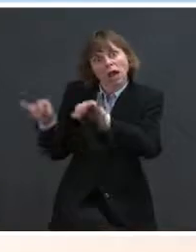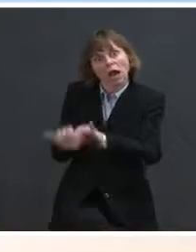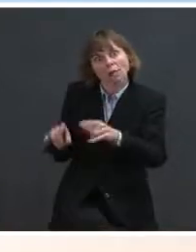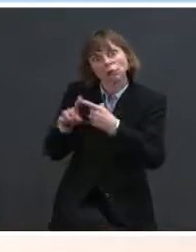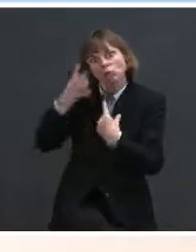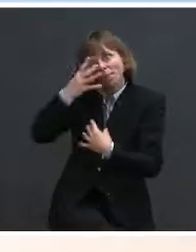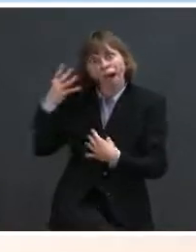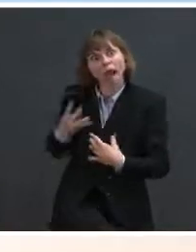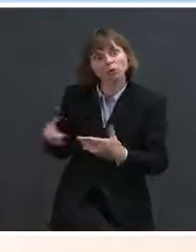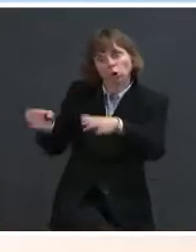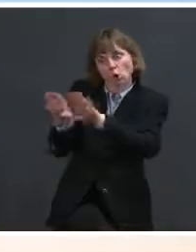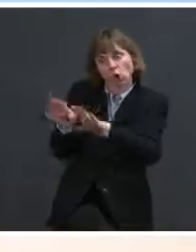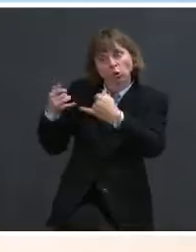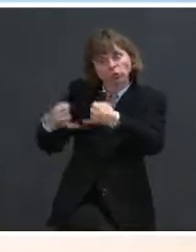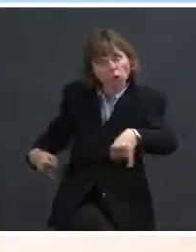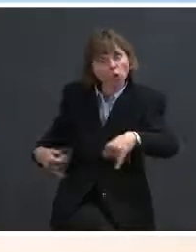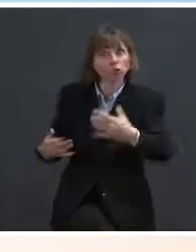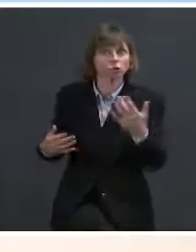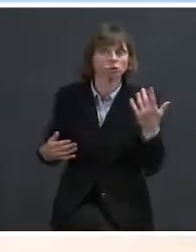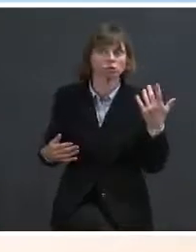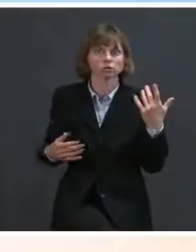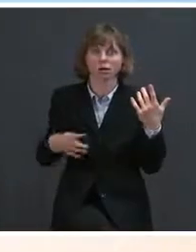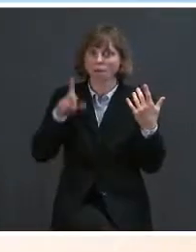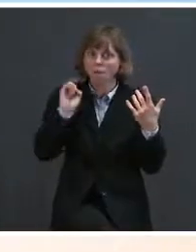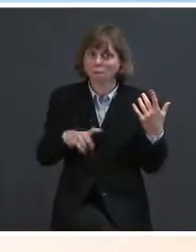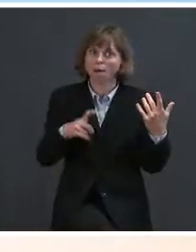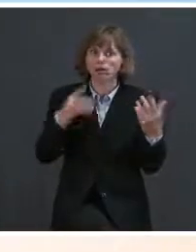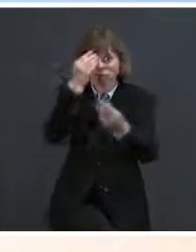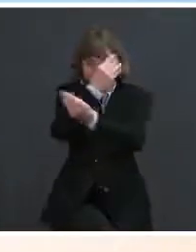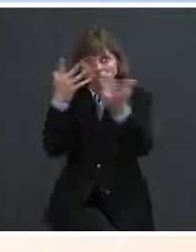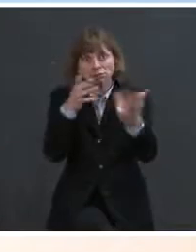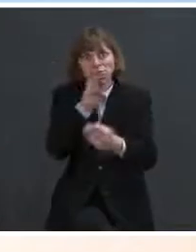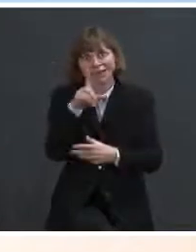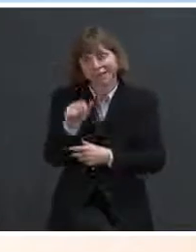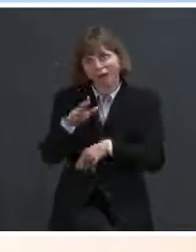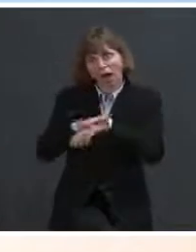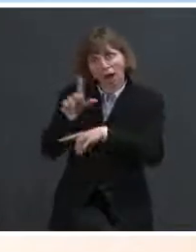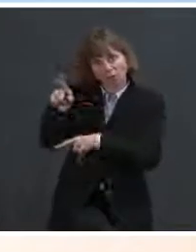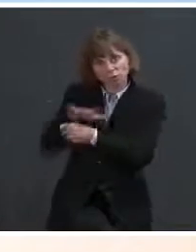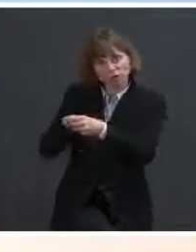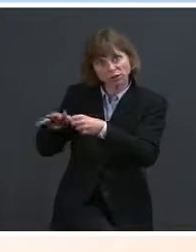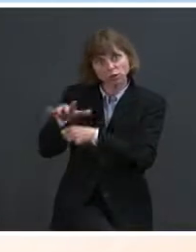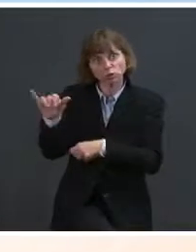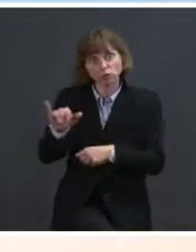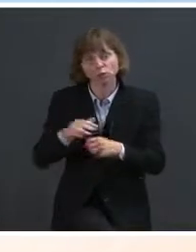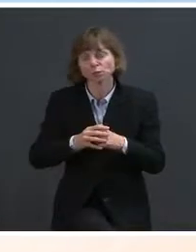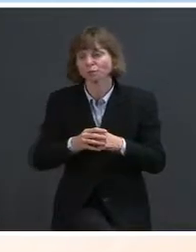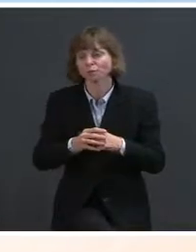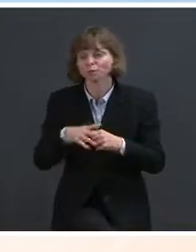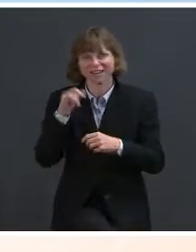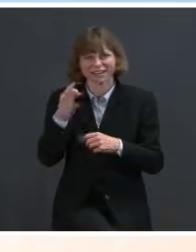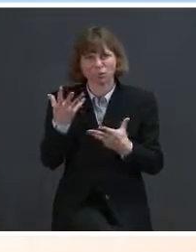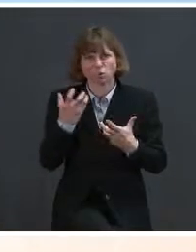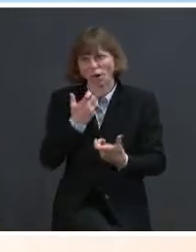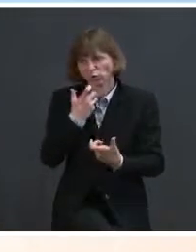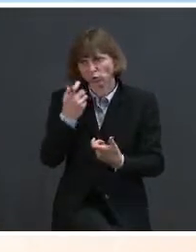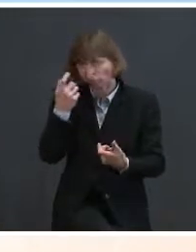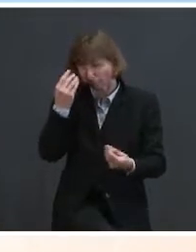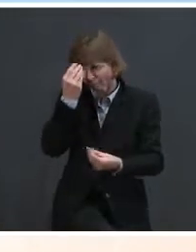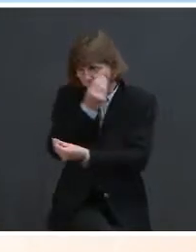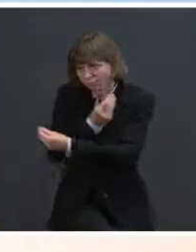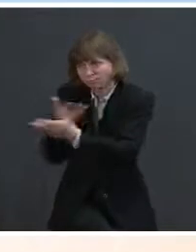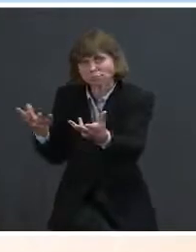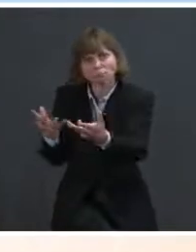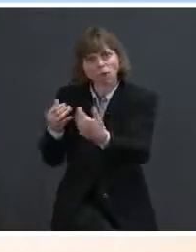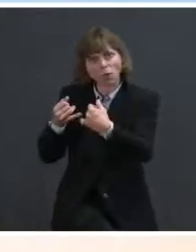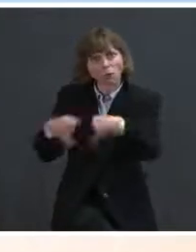Ambassador Jacobson. He says there has to be a message on the airwaves and in that region as well. If you want to send the message to migrants that the border is closed,